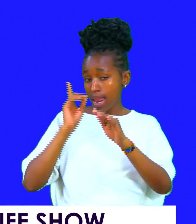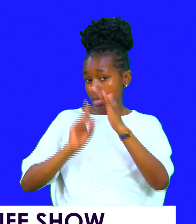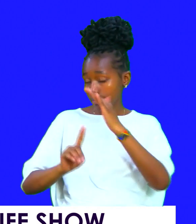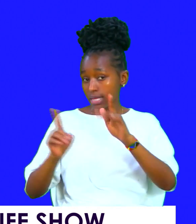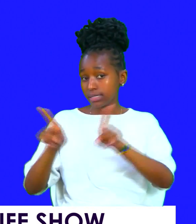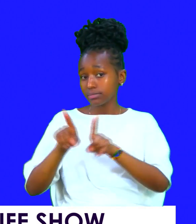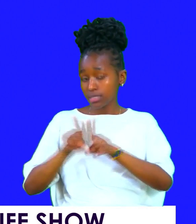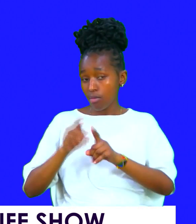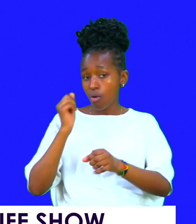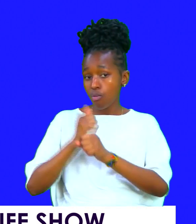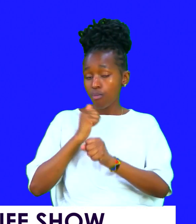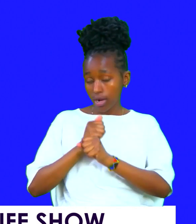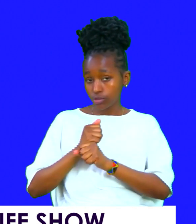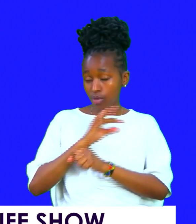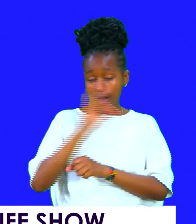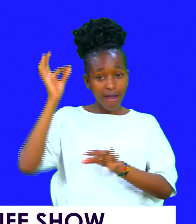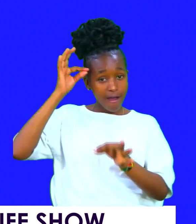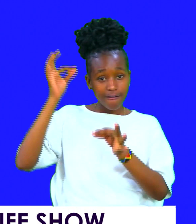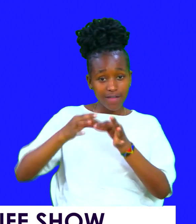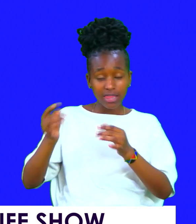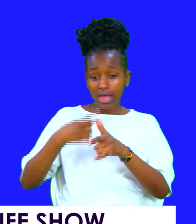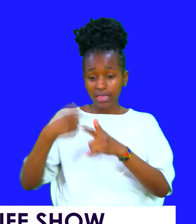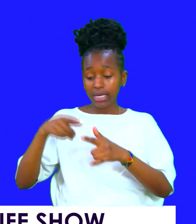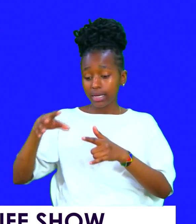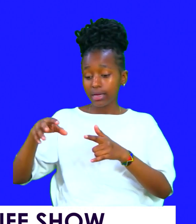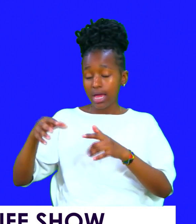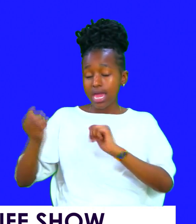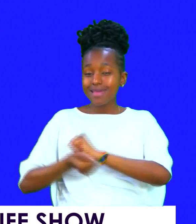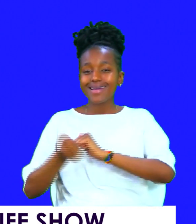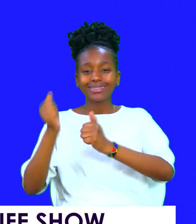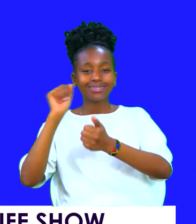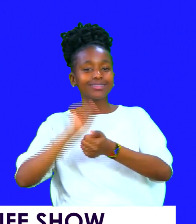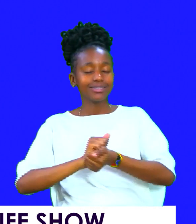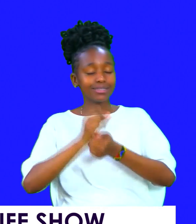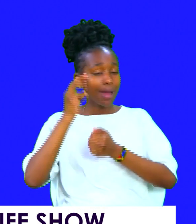faith to make your mind drift towards uprightness,